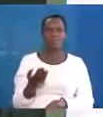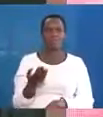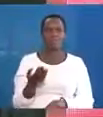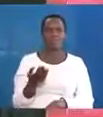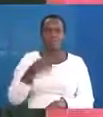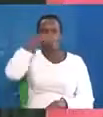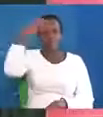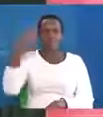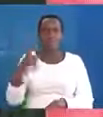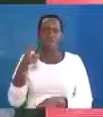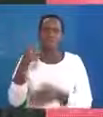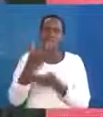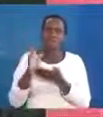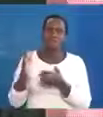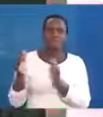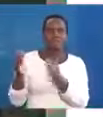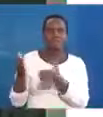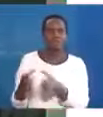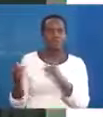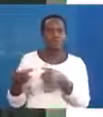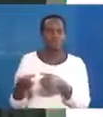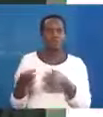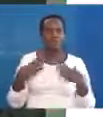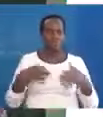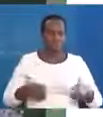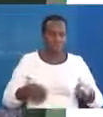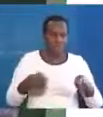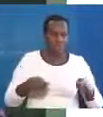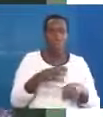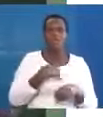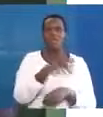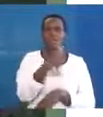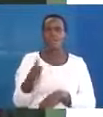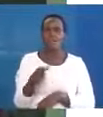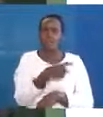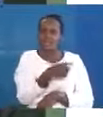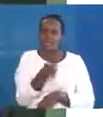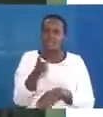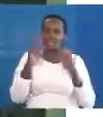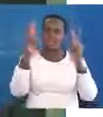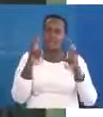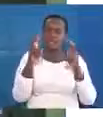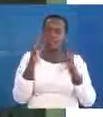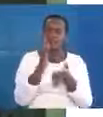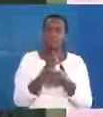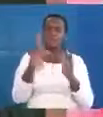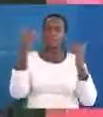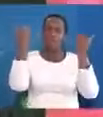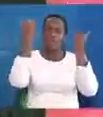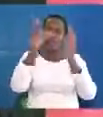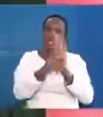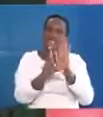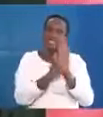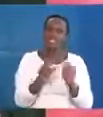Juakali, the water wheelbarrows, and so on. Those are issues which are legislative, not constitutional